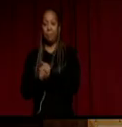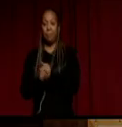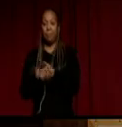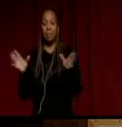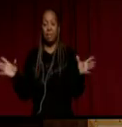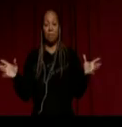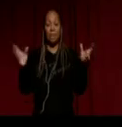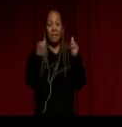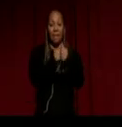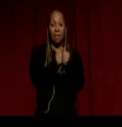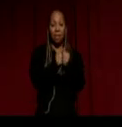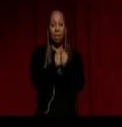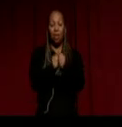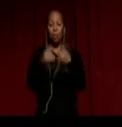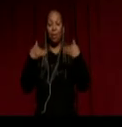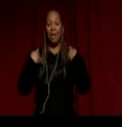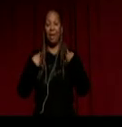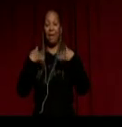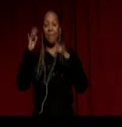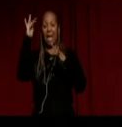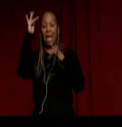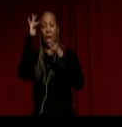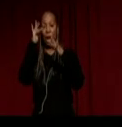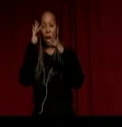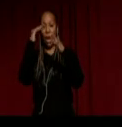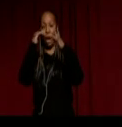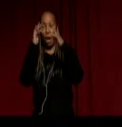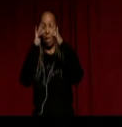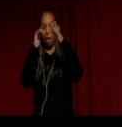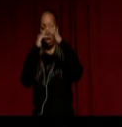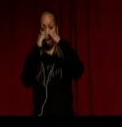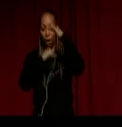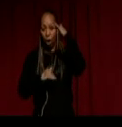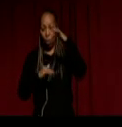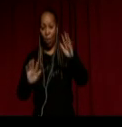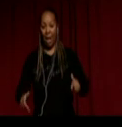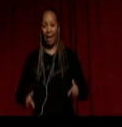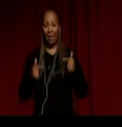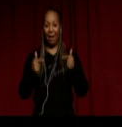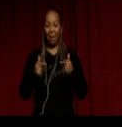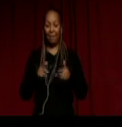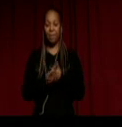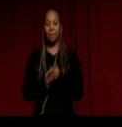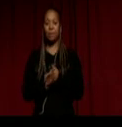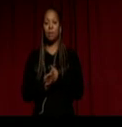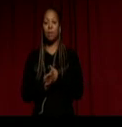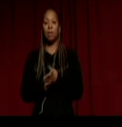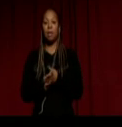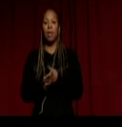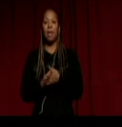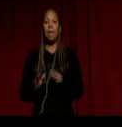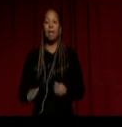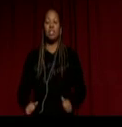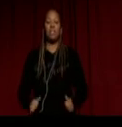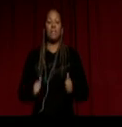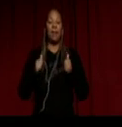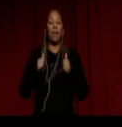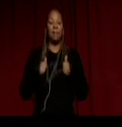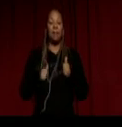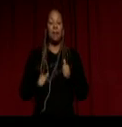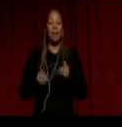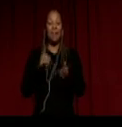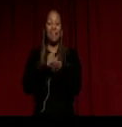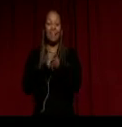that we have a low life expectancy rate, what can be done? Are there doctors,